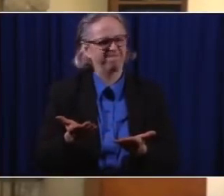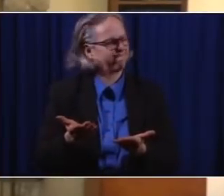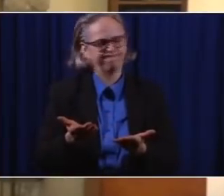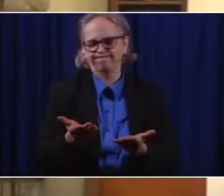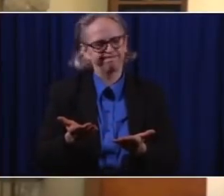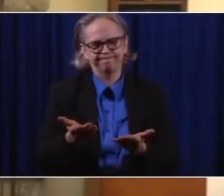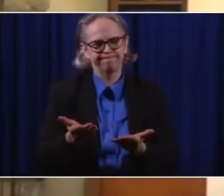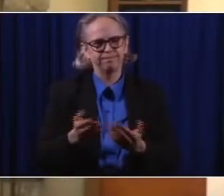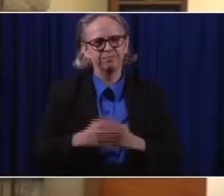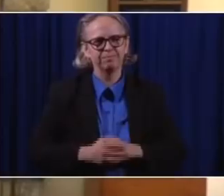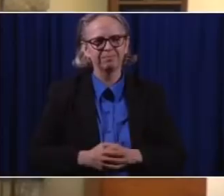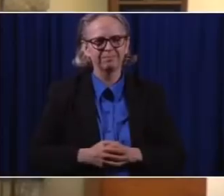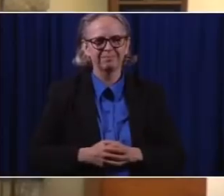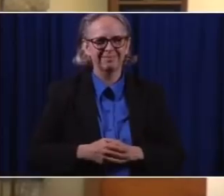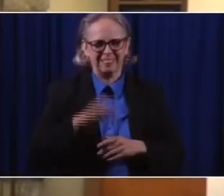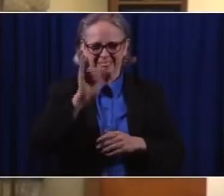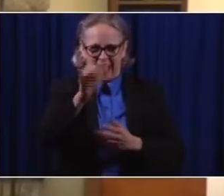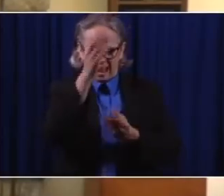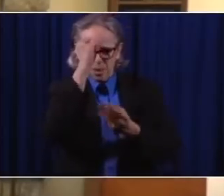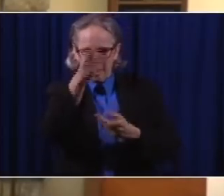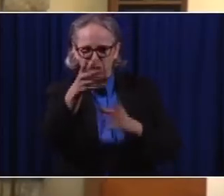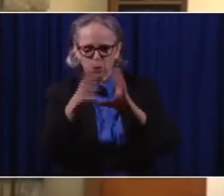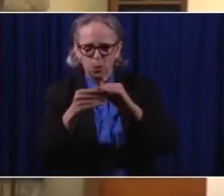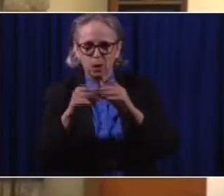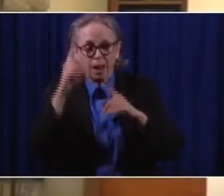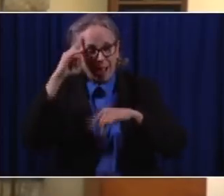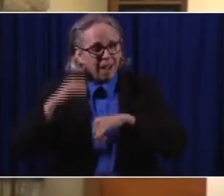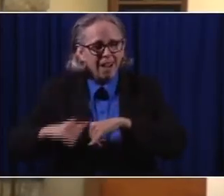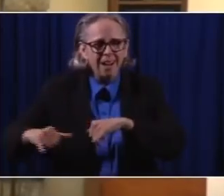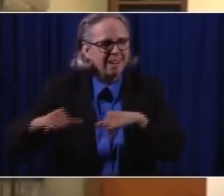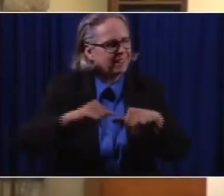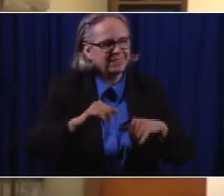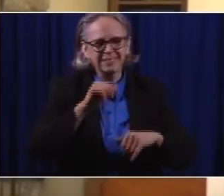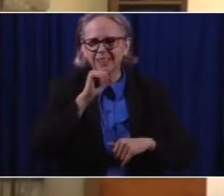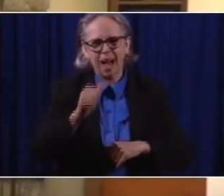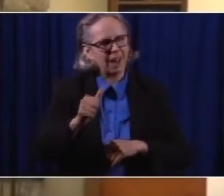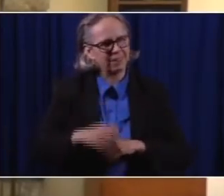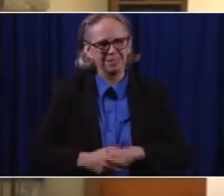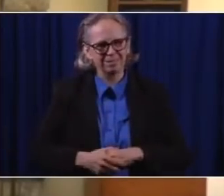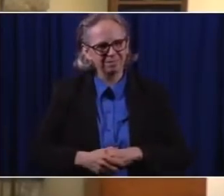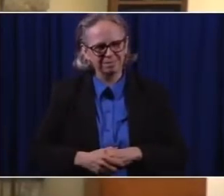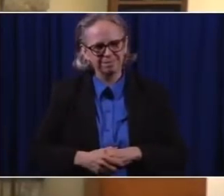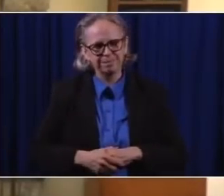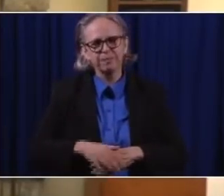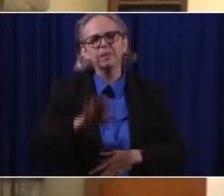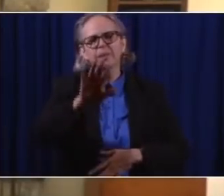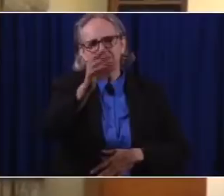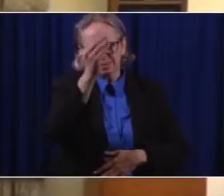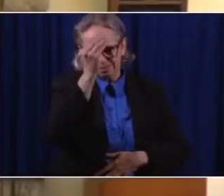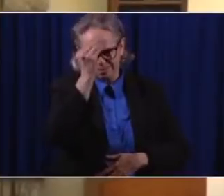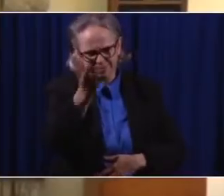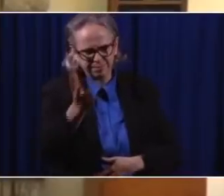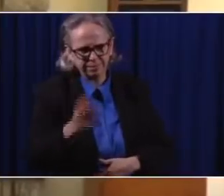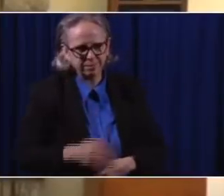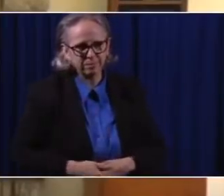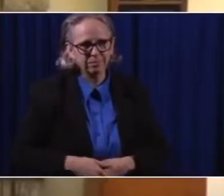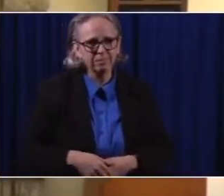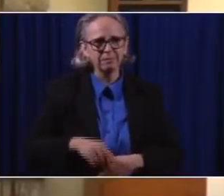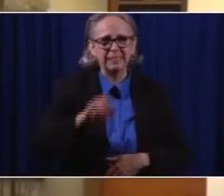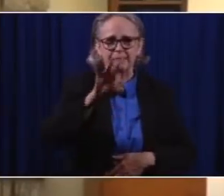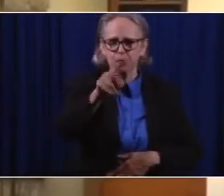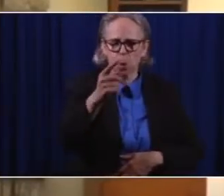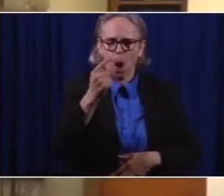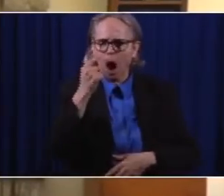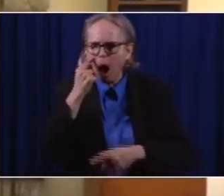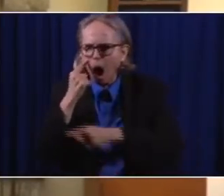not, there's no uniformity, consistency. I mean, if I could wave a wand and we were doing 90% mask compliance every place in public, I